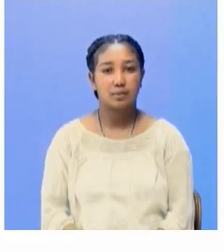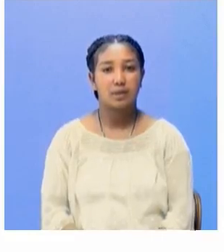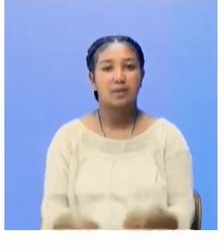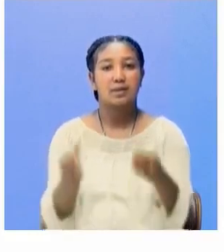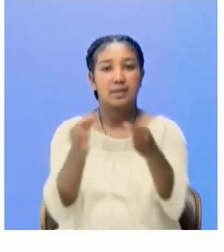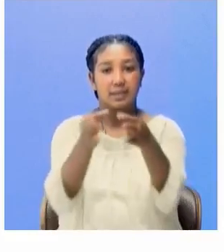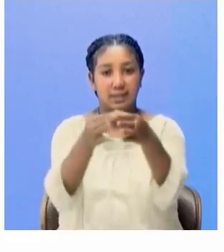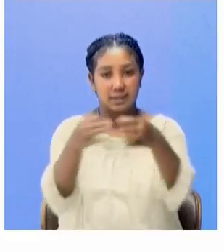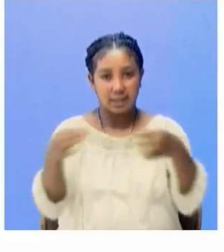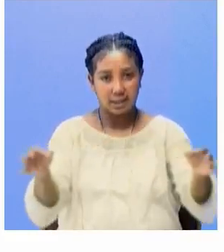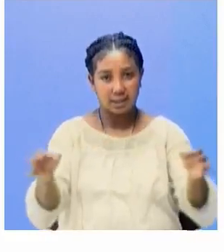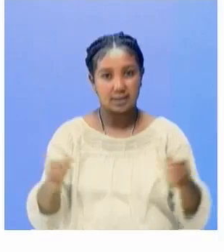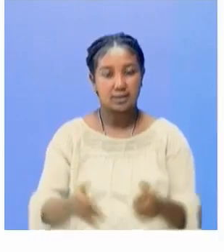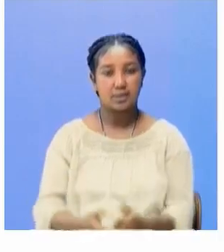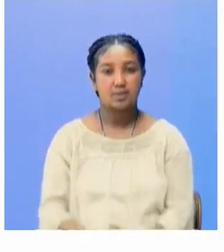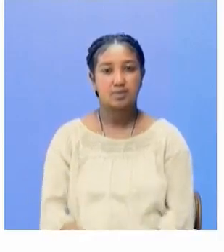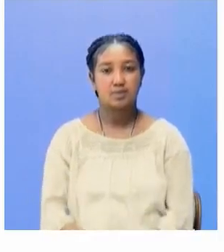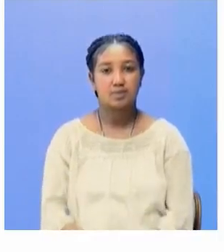Sentence.